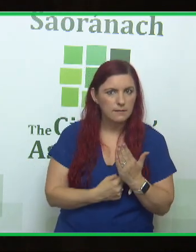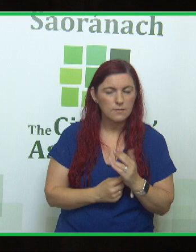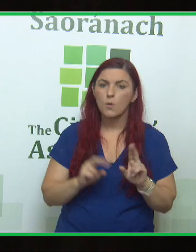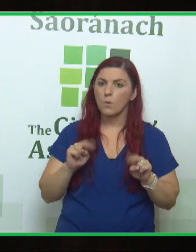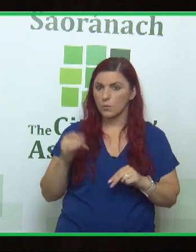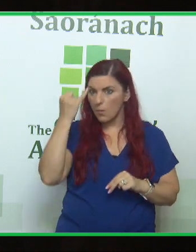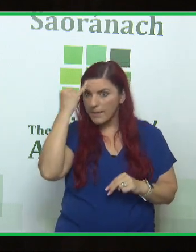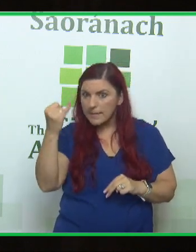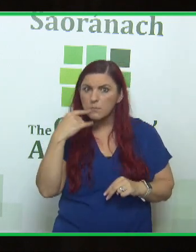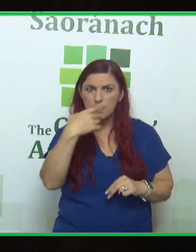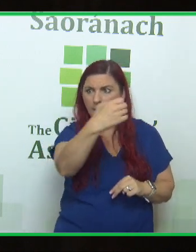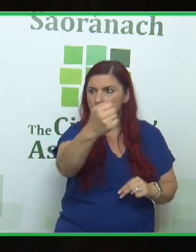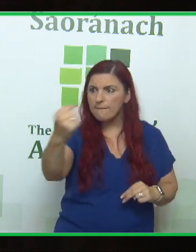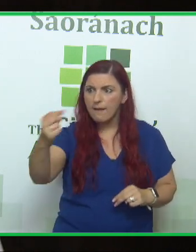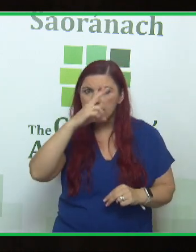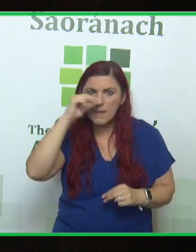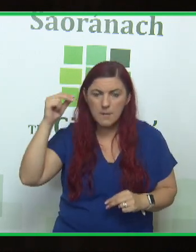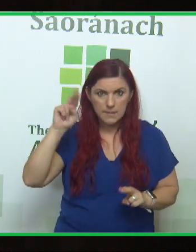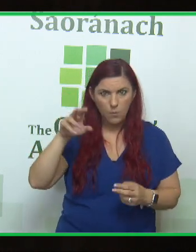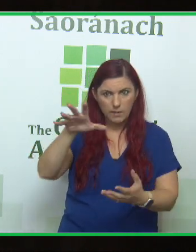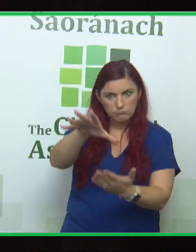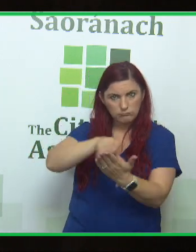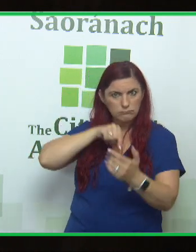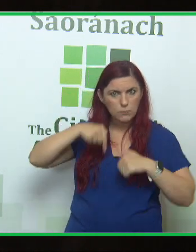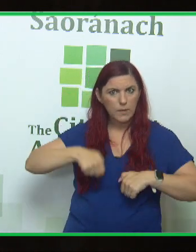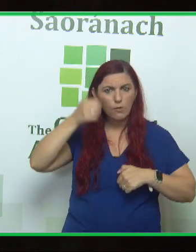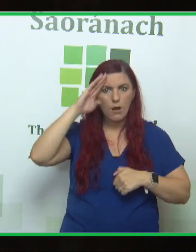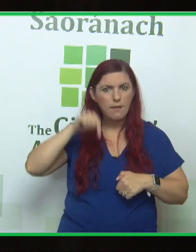tried elsewhere. Can we apply them in Ireland?